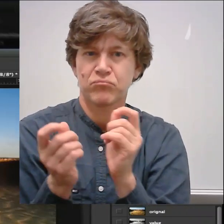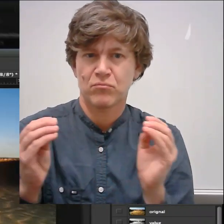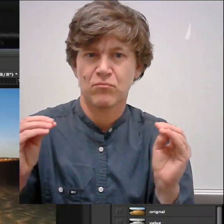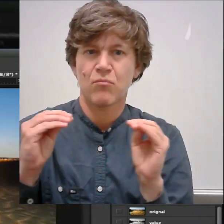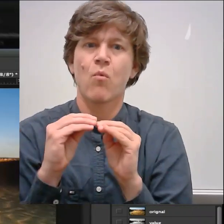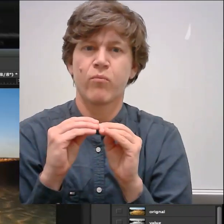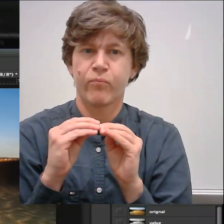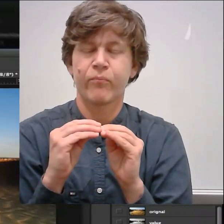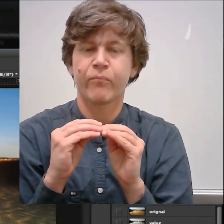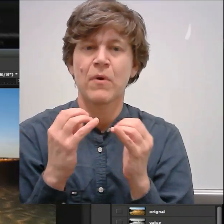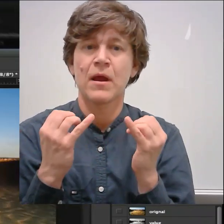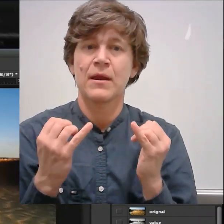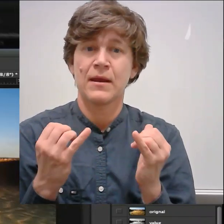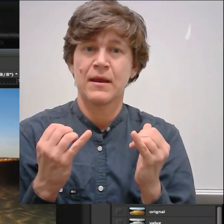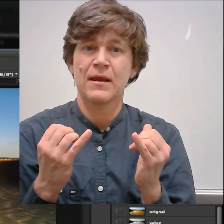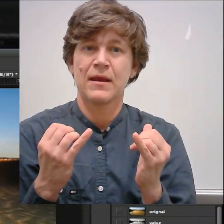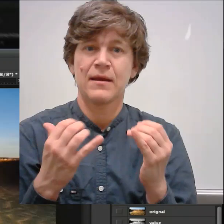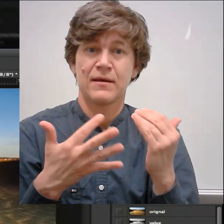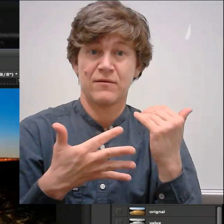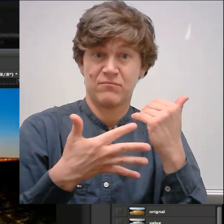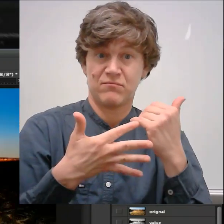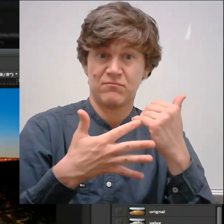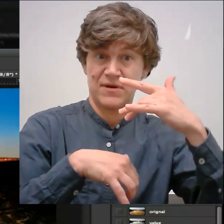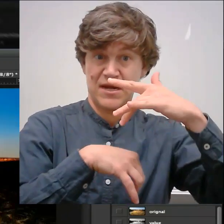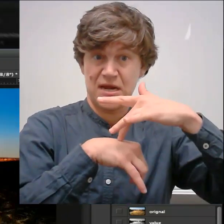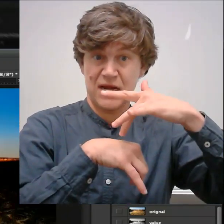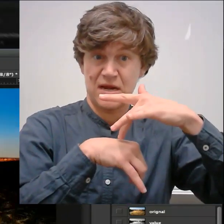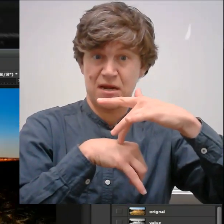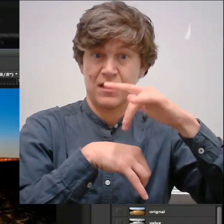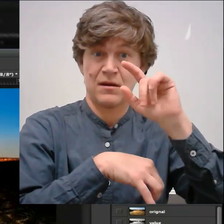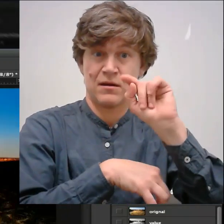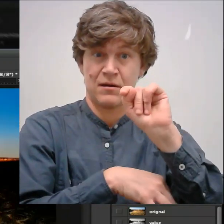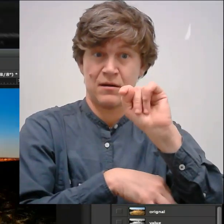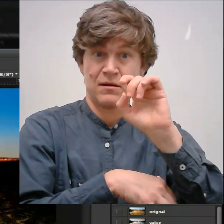when we play with a variation in texture,